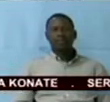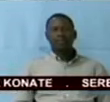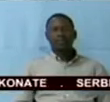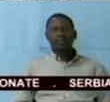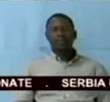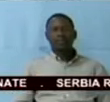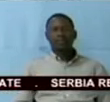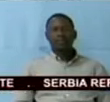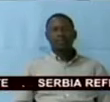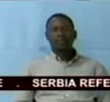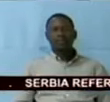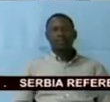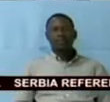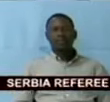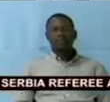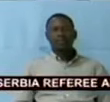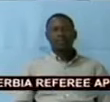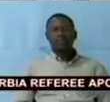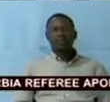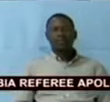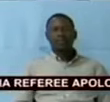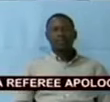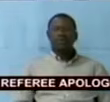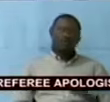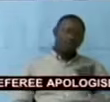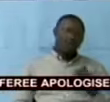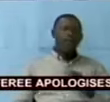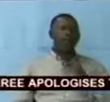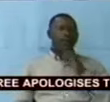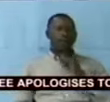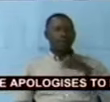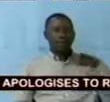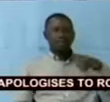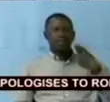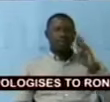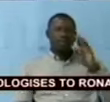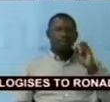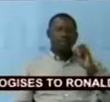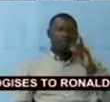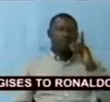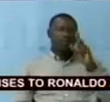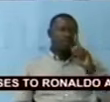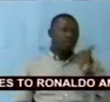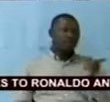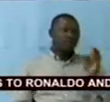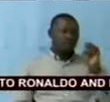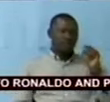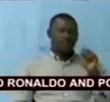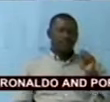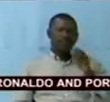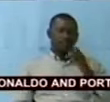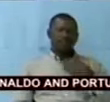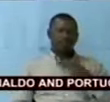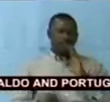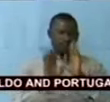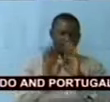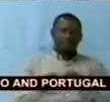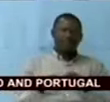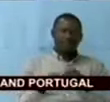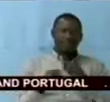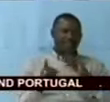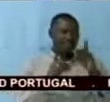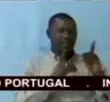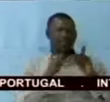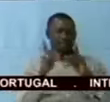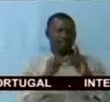Well, Mr. Mboge, we would leave this debate for some other day. Thank you very much,